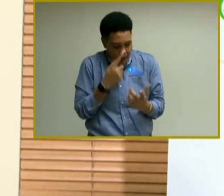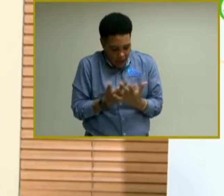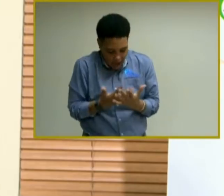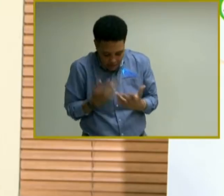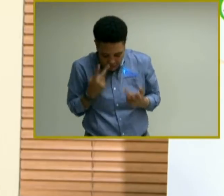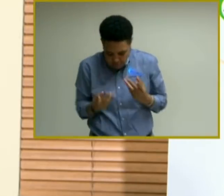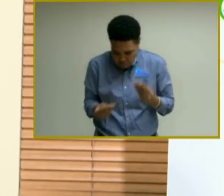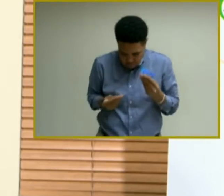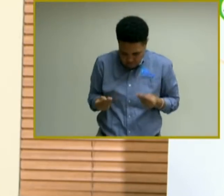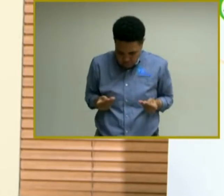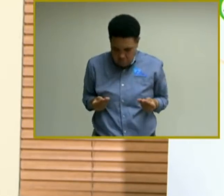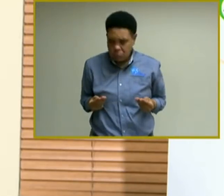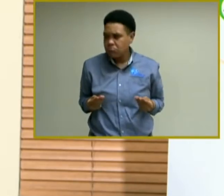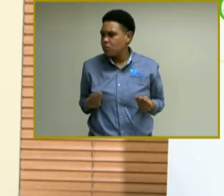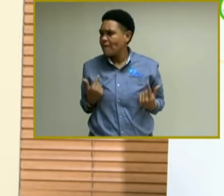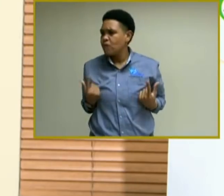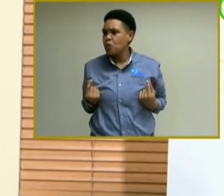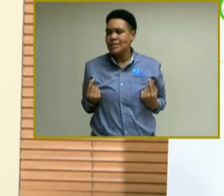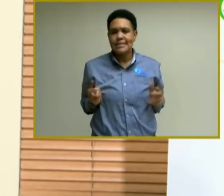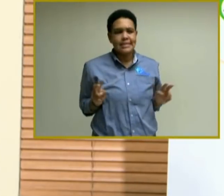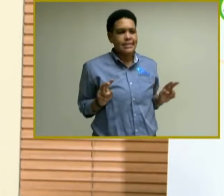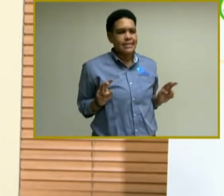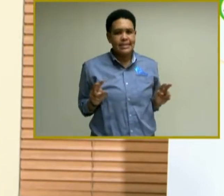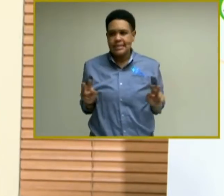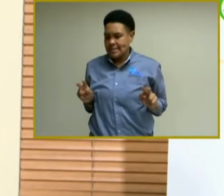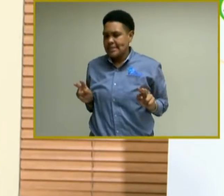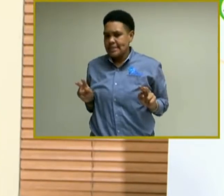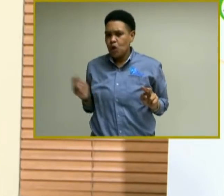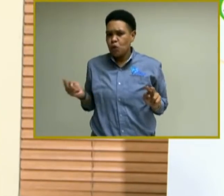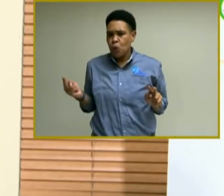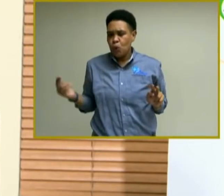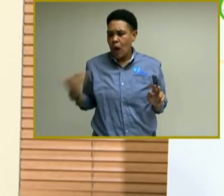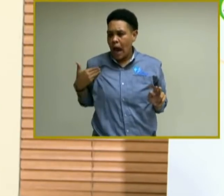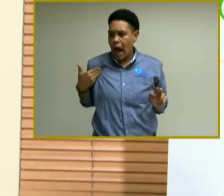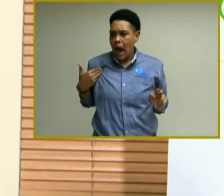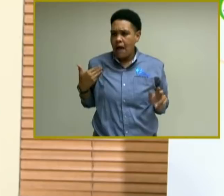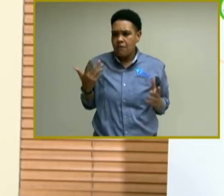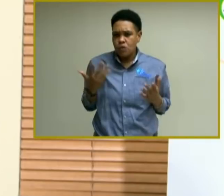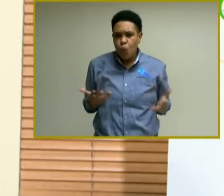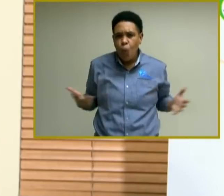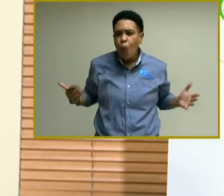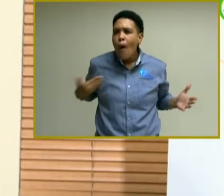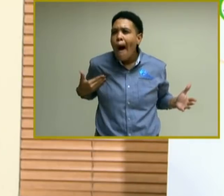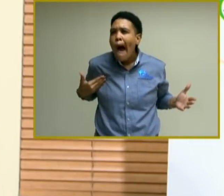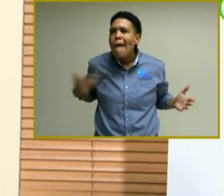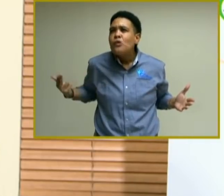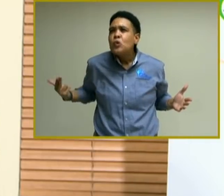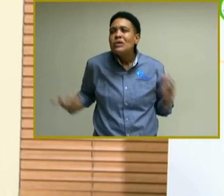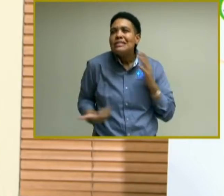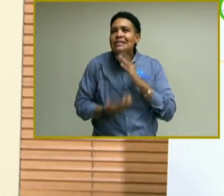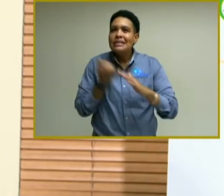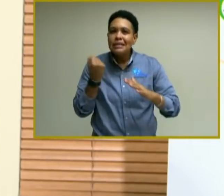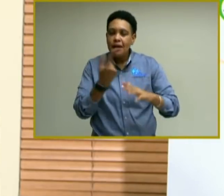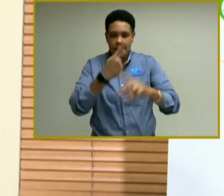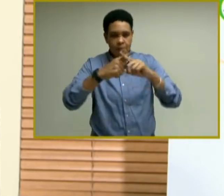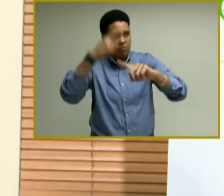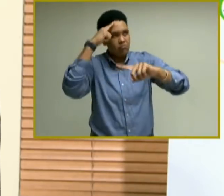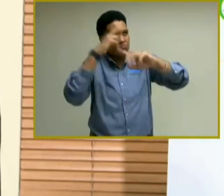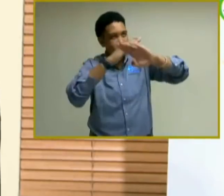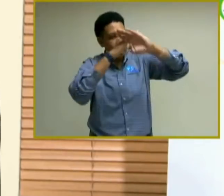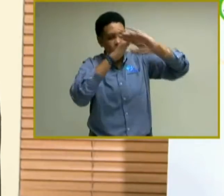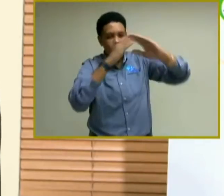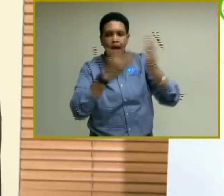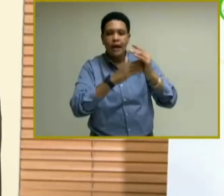us, utilizing the tools at our disposal, and which are intended to guard against infection and